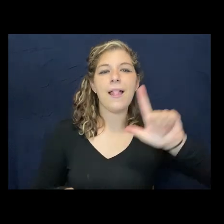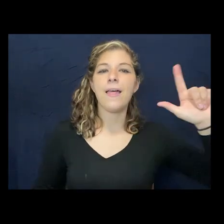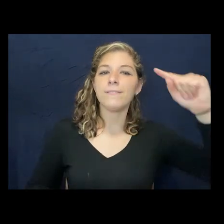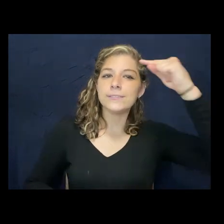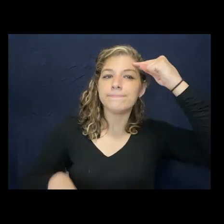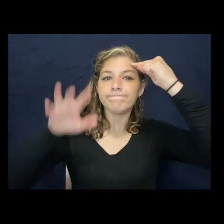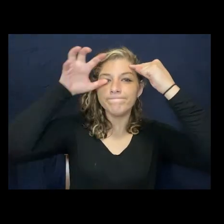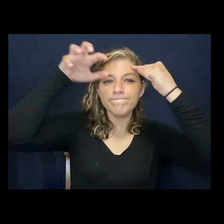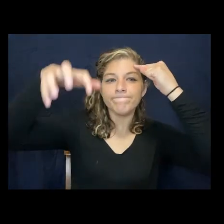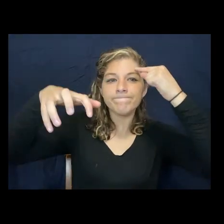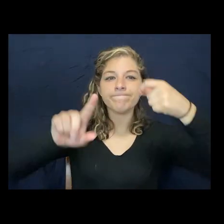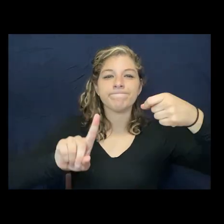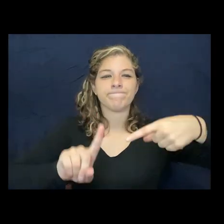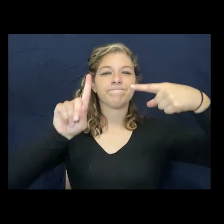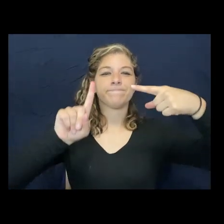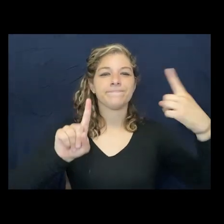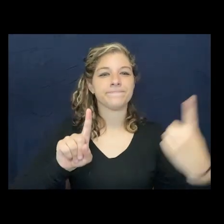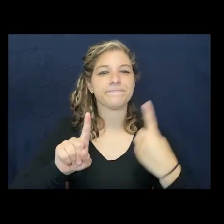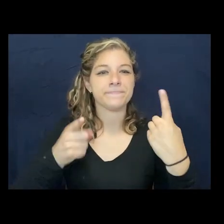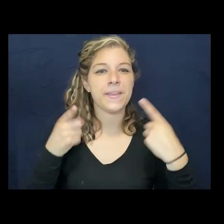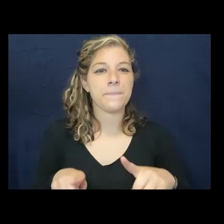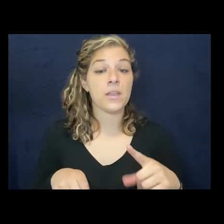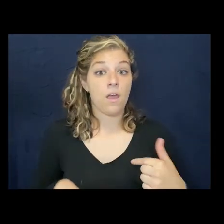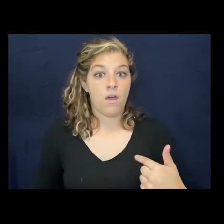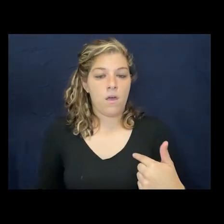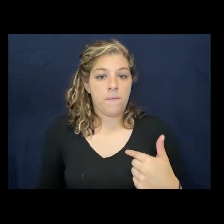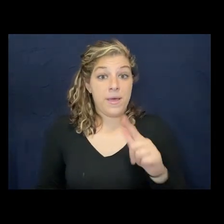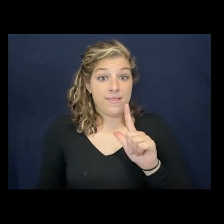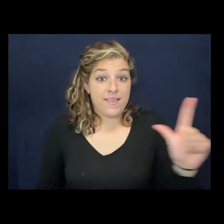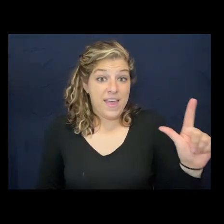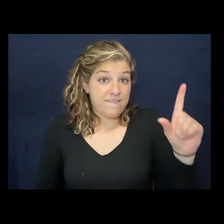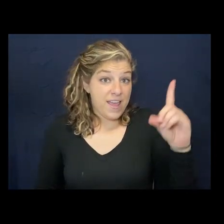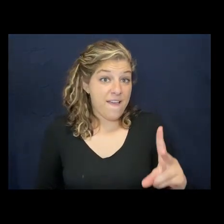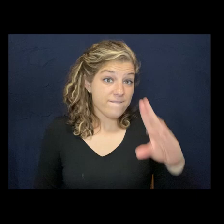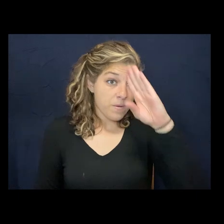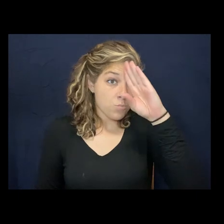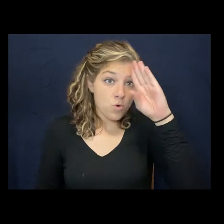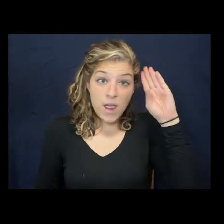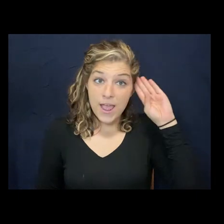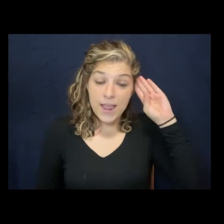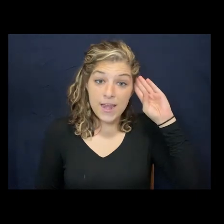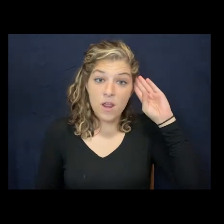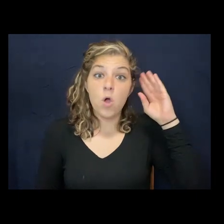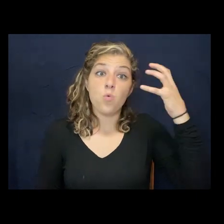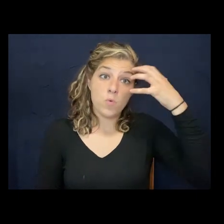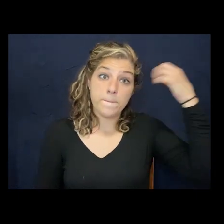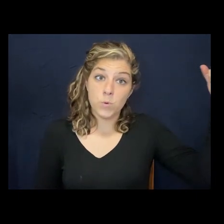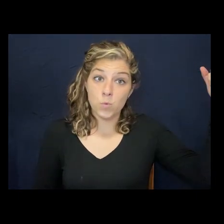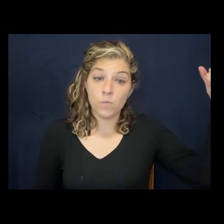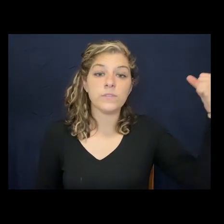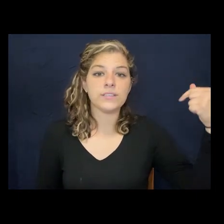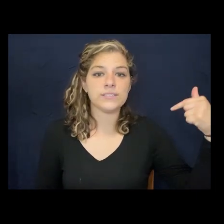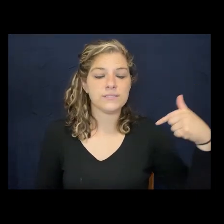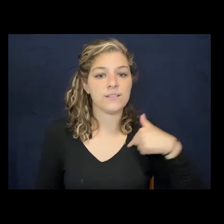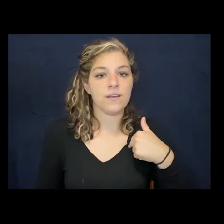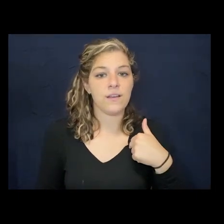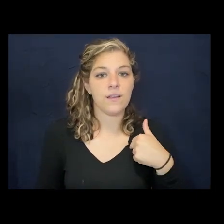a left hemispherectomy. I had the left half of my brain removed